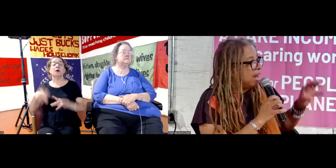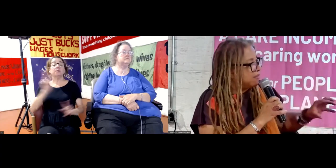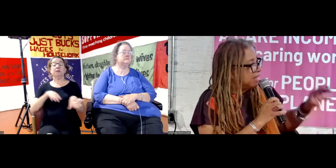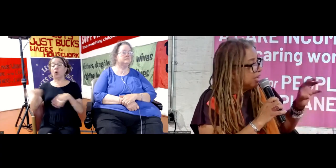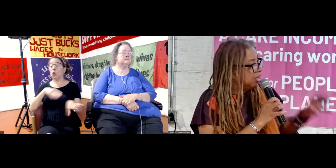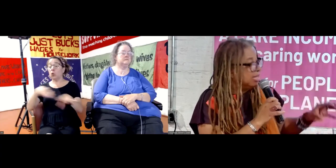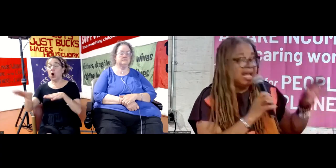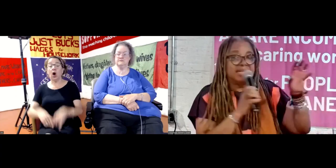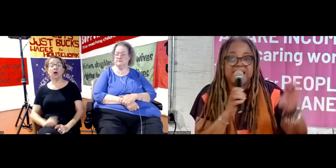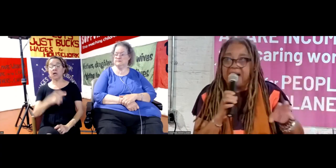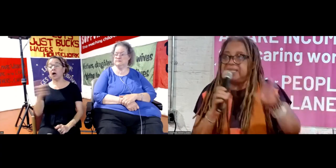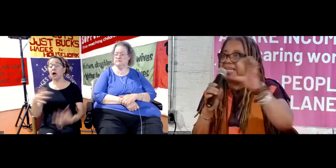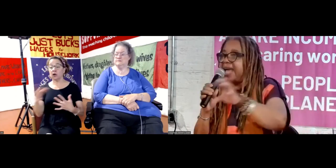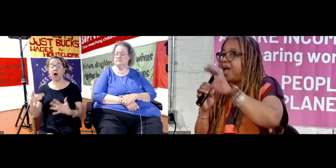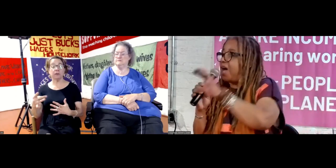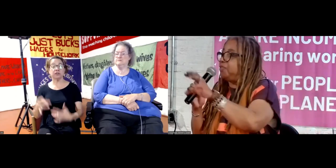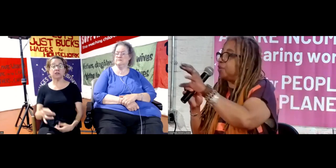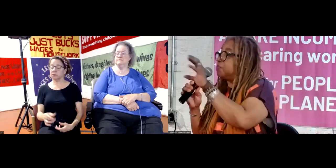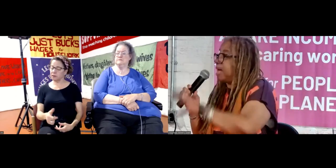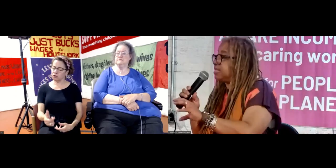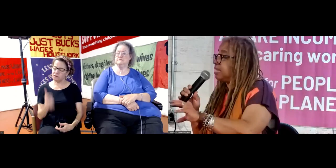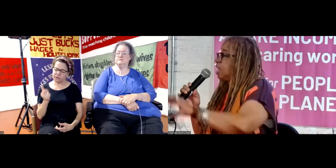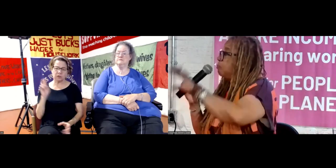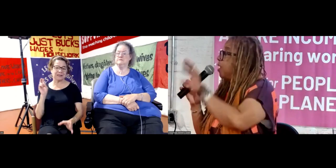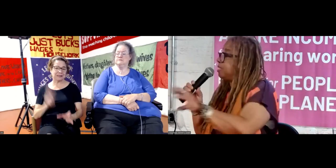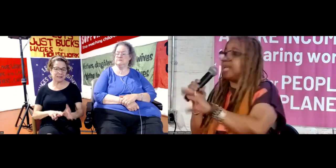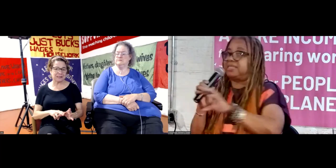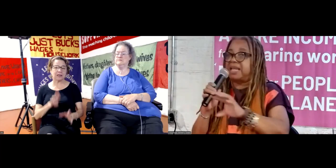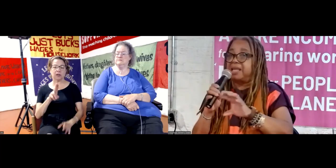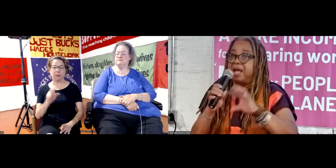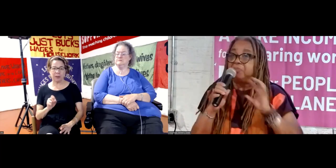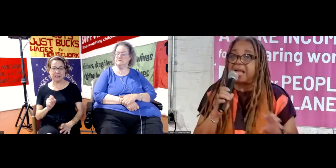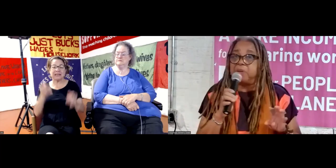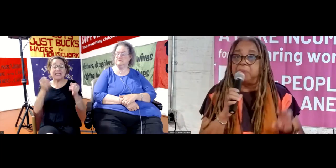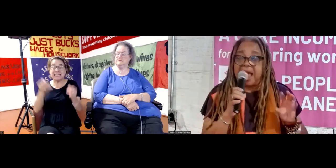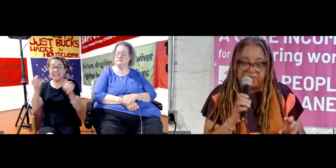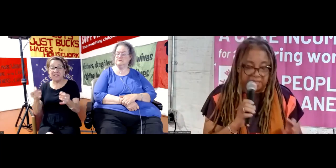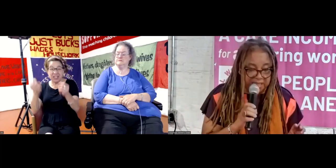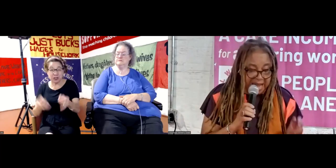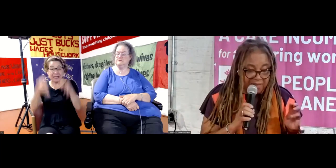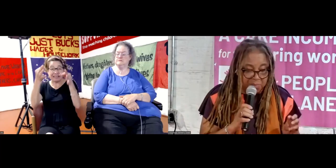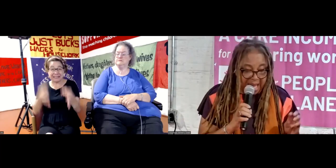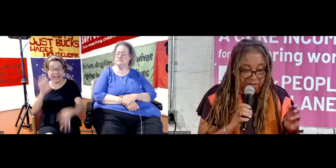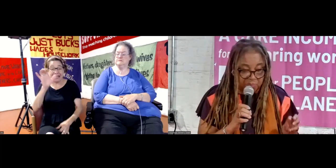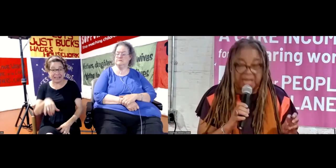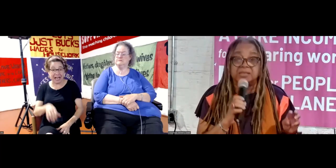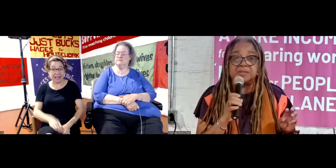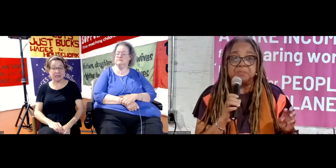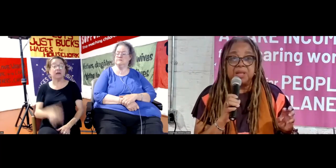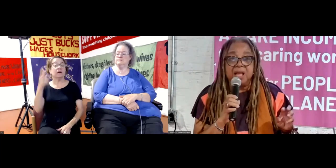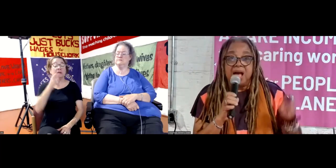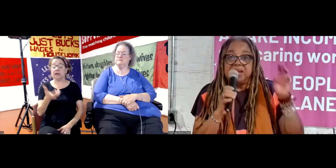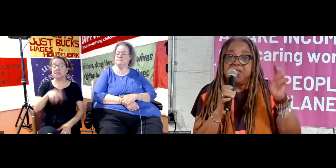did whatever they could not to get on those buses protesting Black people having to sit at the back of the